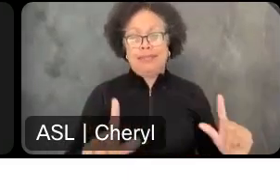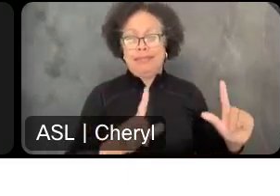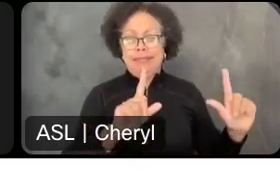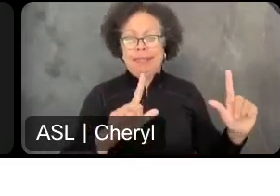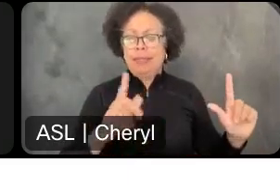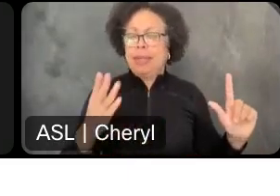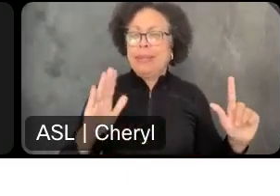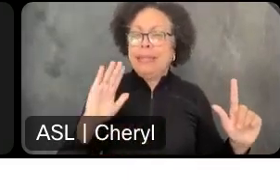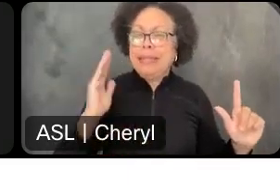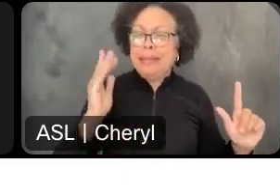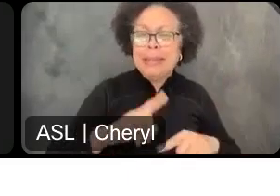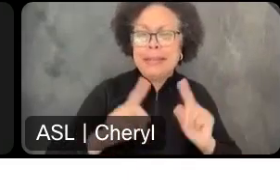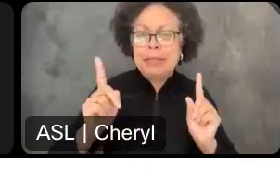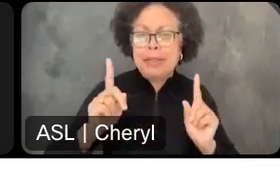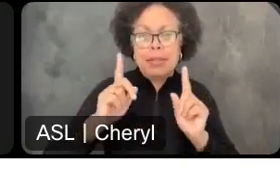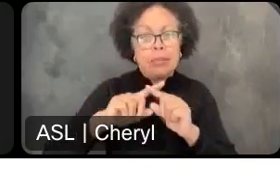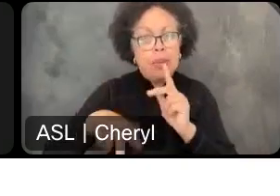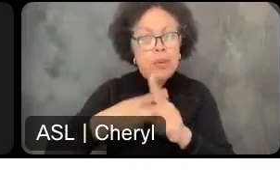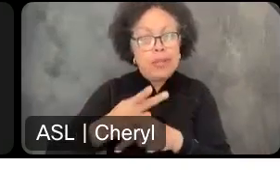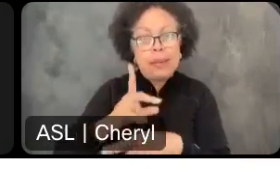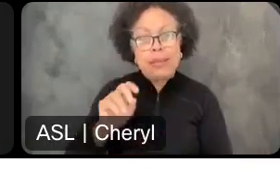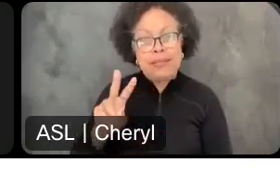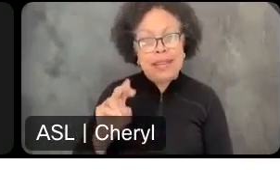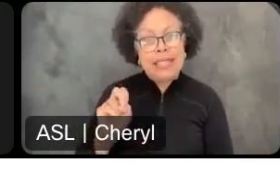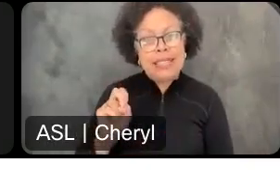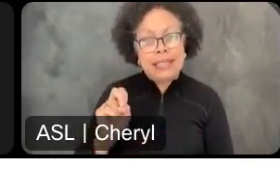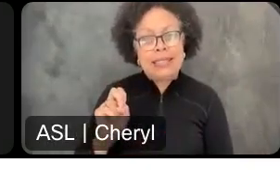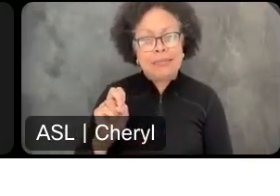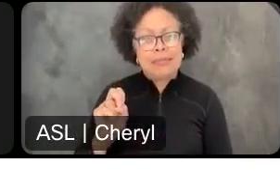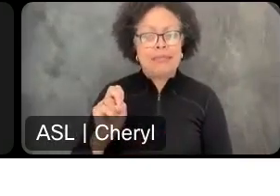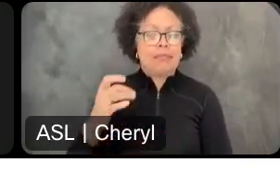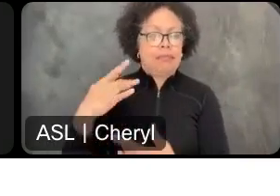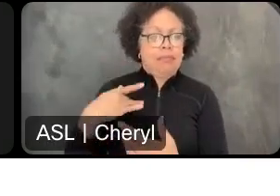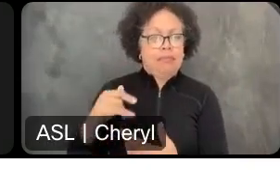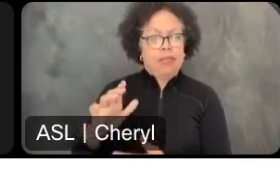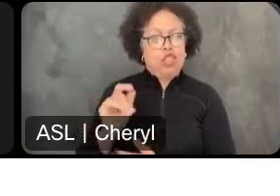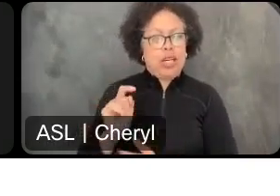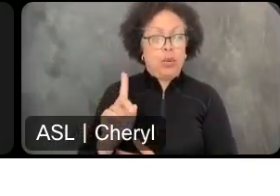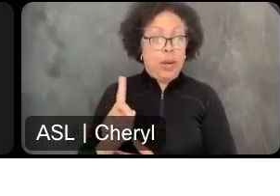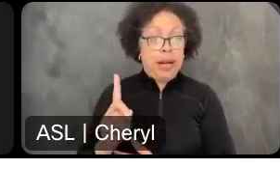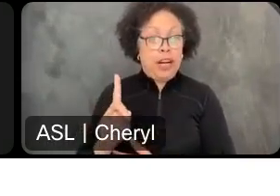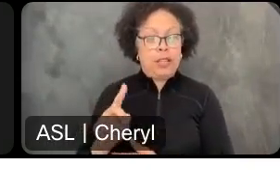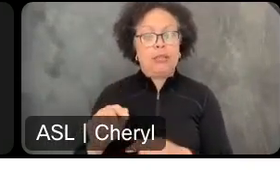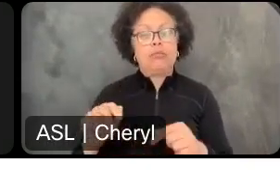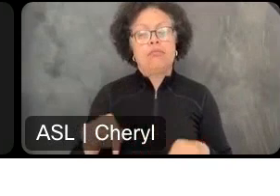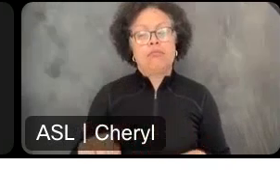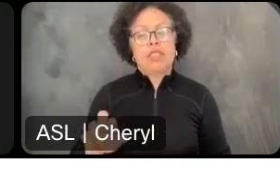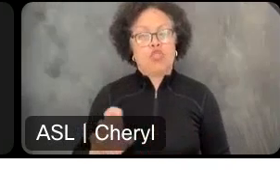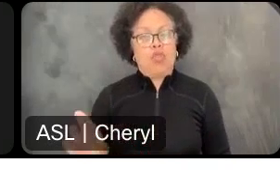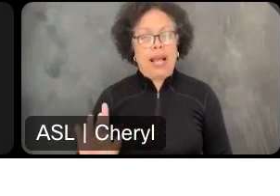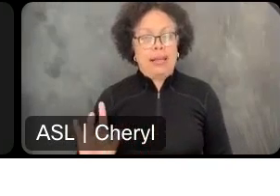depending on what kind of device you are using. Usually, the chat box can be found at the bottom right of the